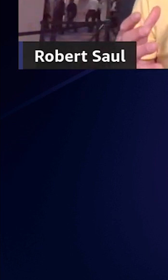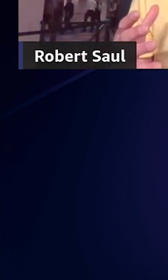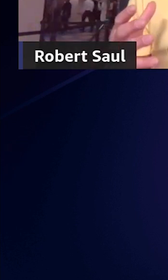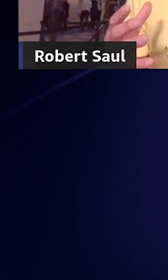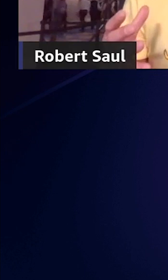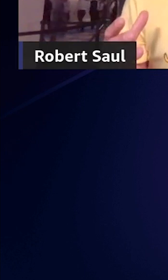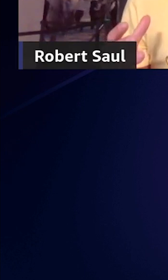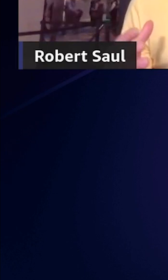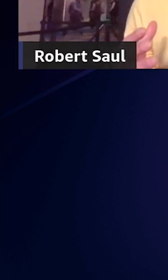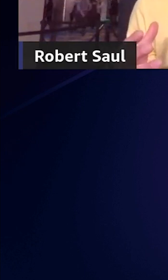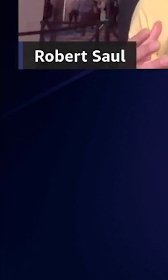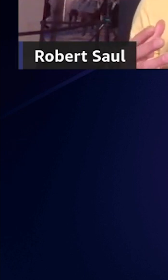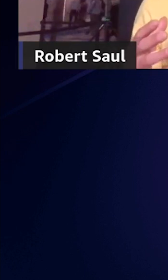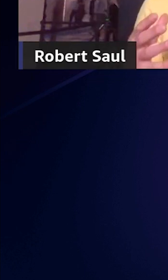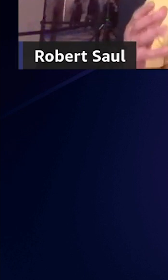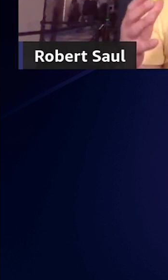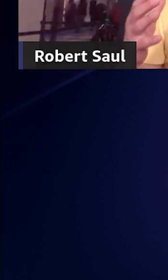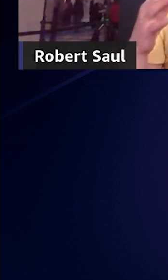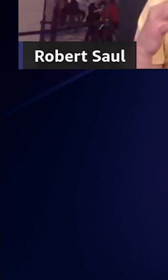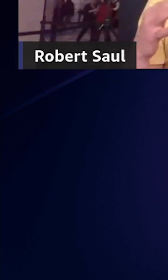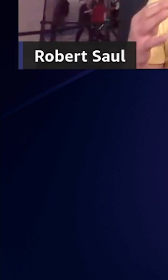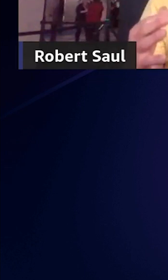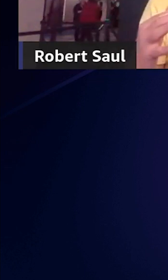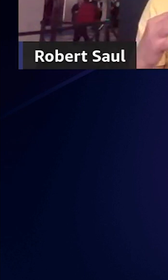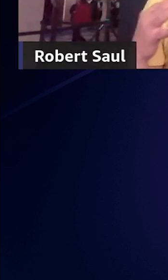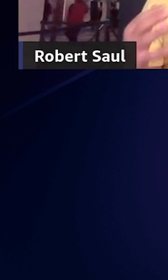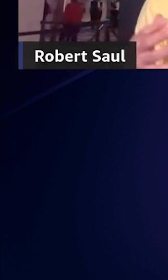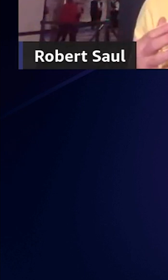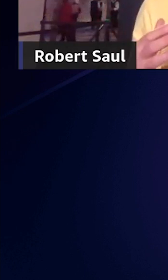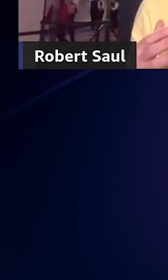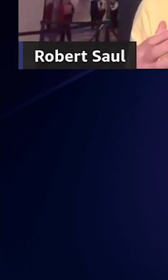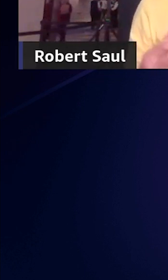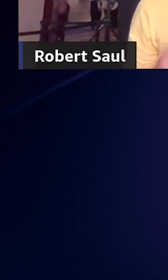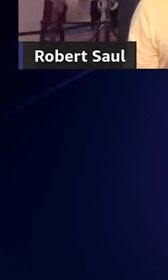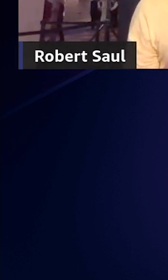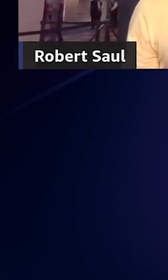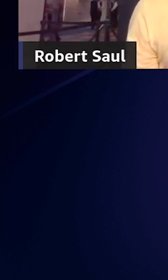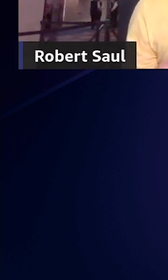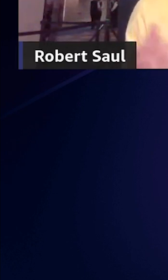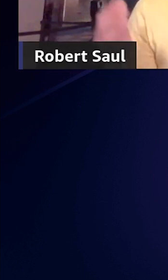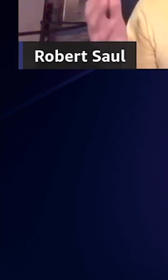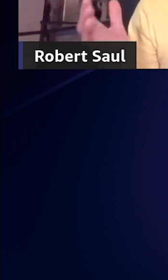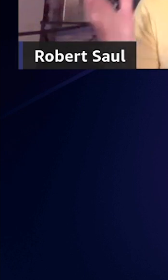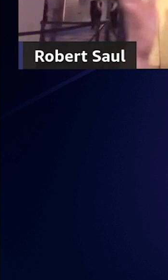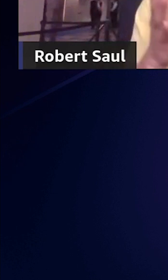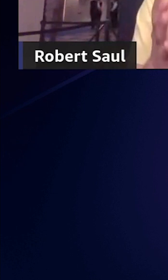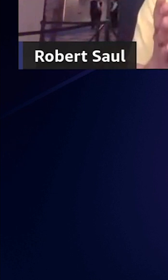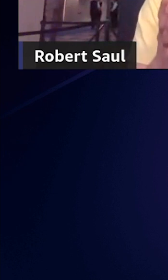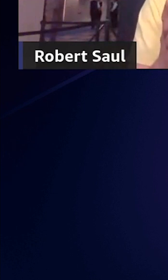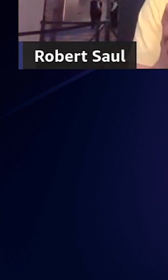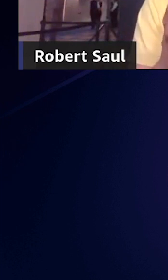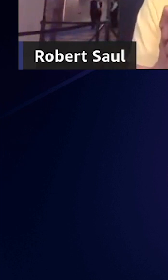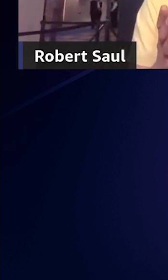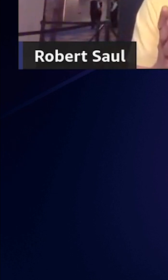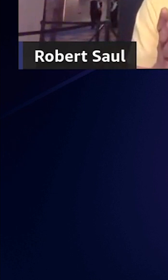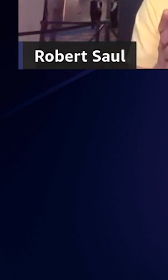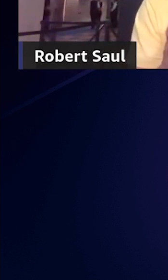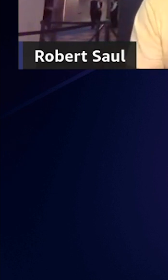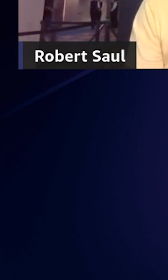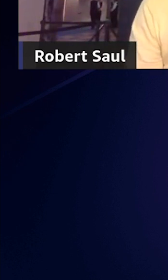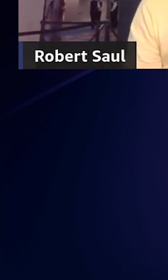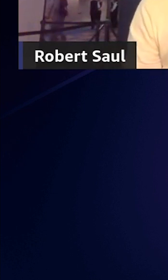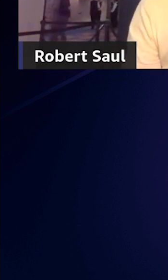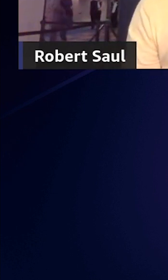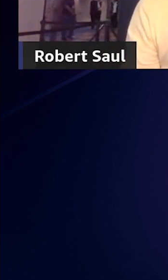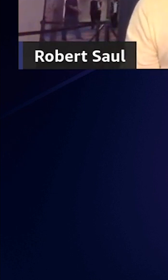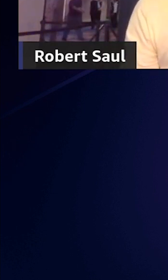incidents. We figure out, kind of what went wrong and how it went wrong, and we packed it into all of these playbooks. And